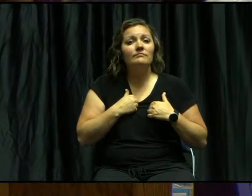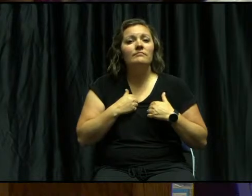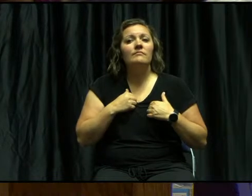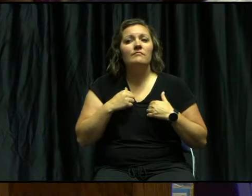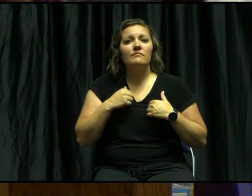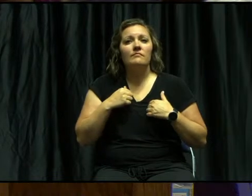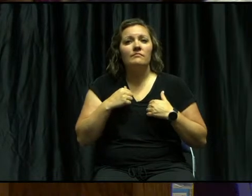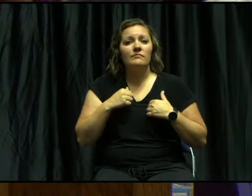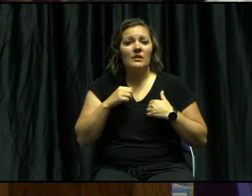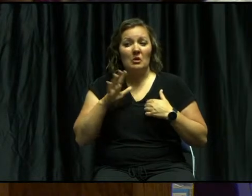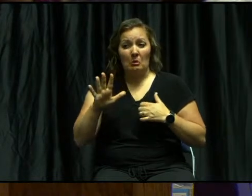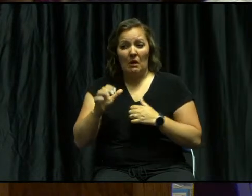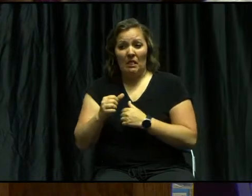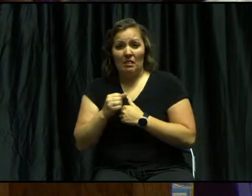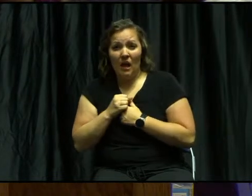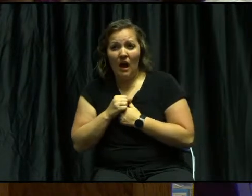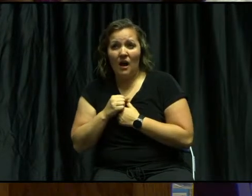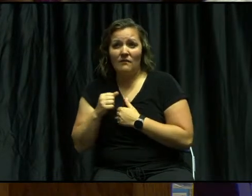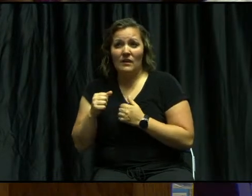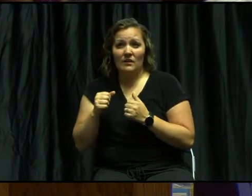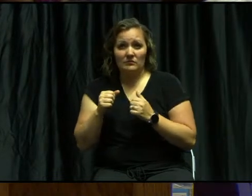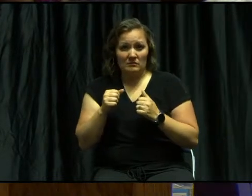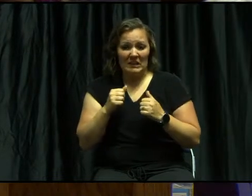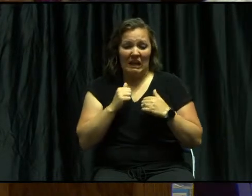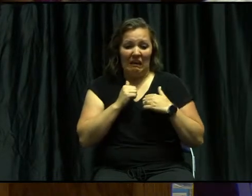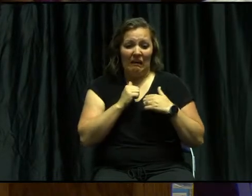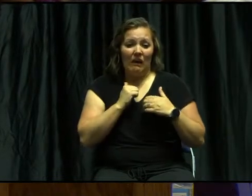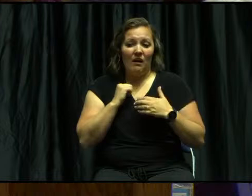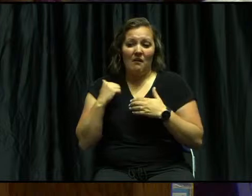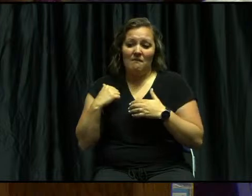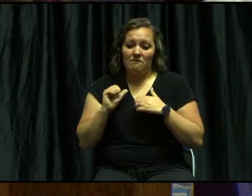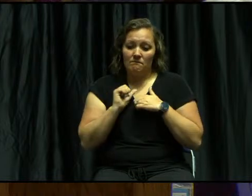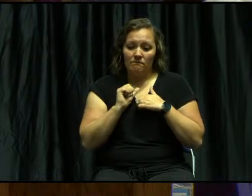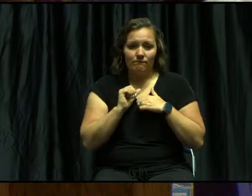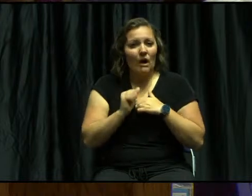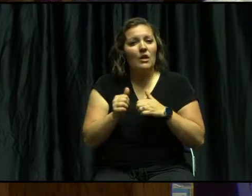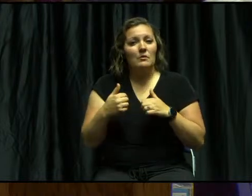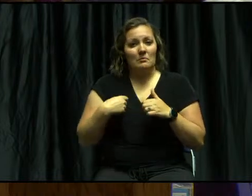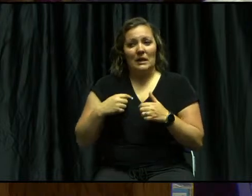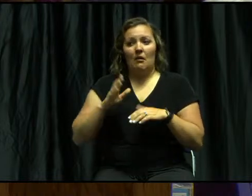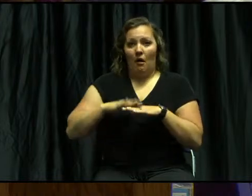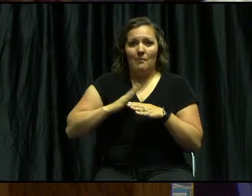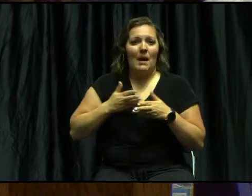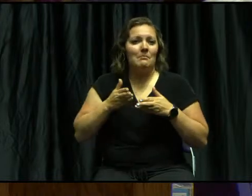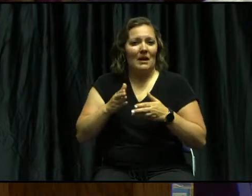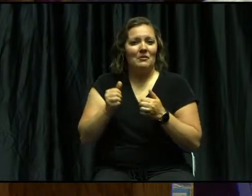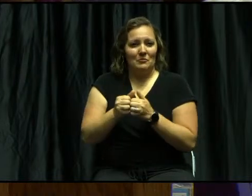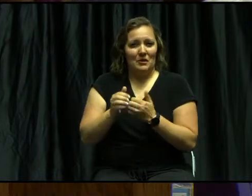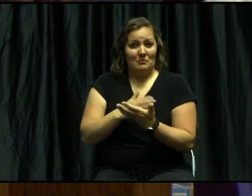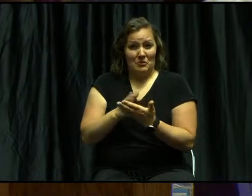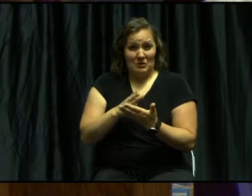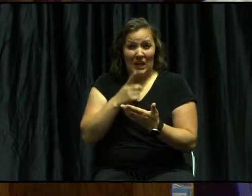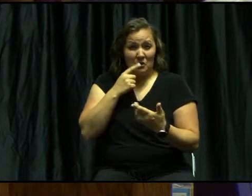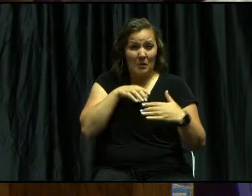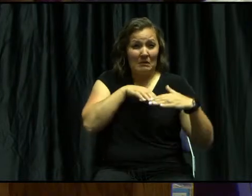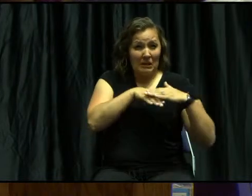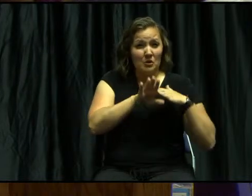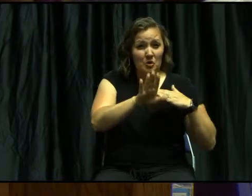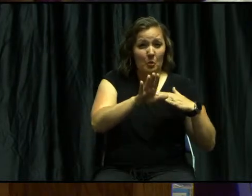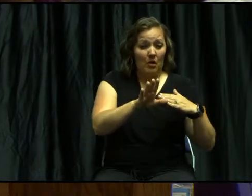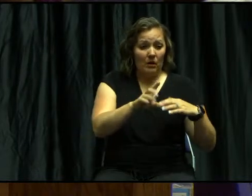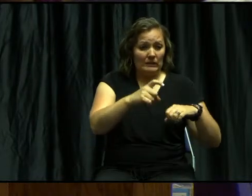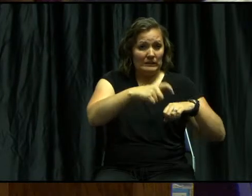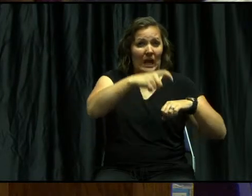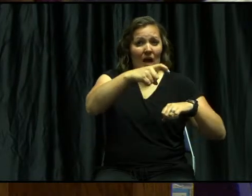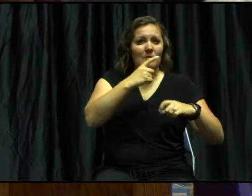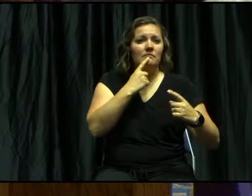path in music. And as you are about to venture out into your new chapter of a successful life,